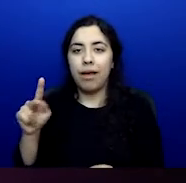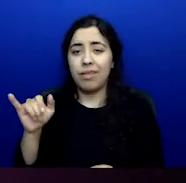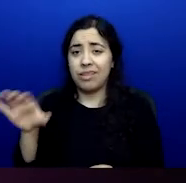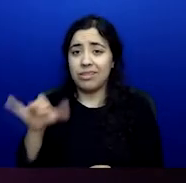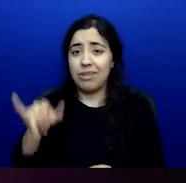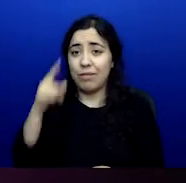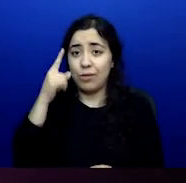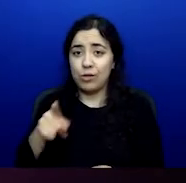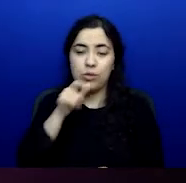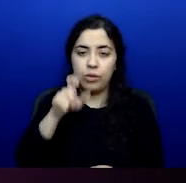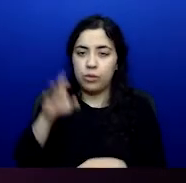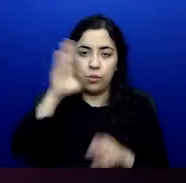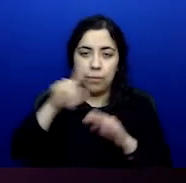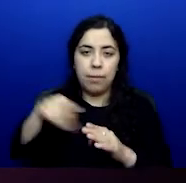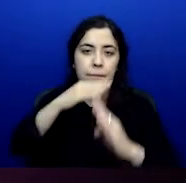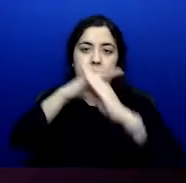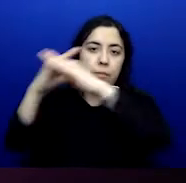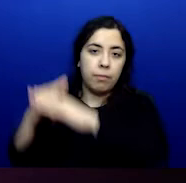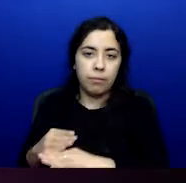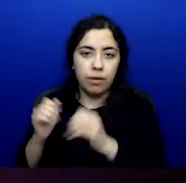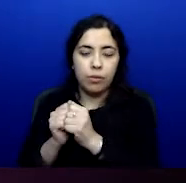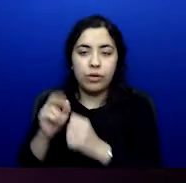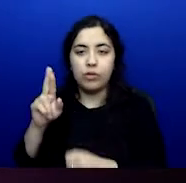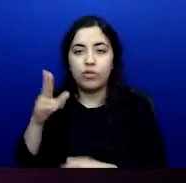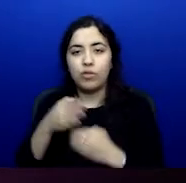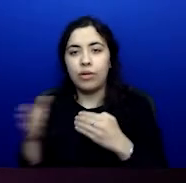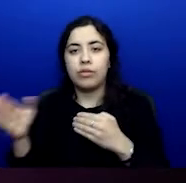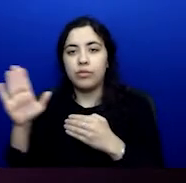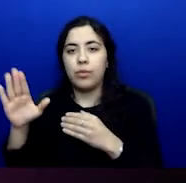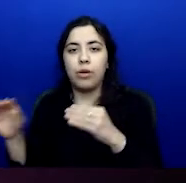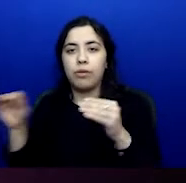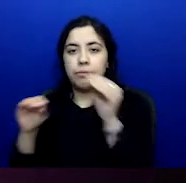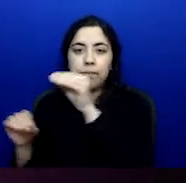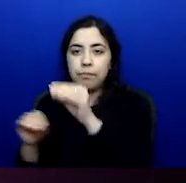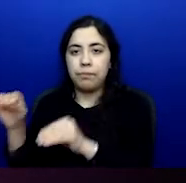don't have to worry about it getting in the way of the Rust compiler.